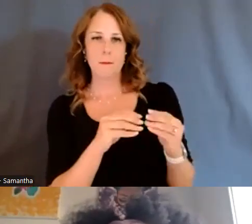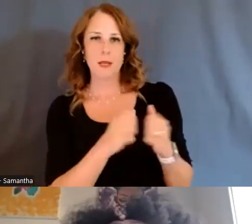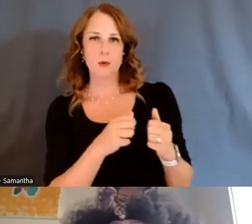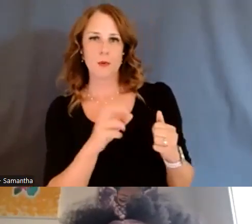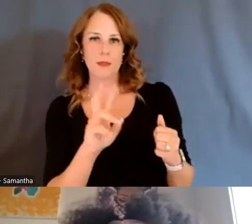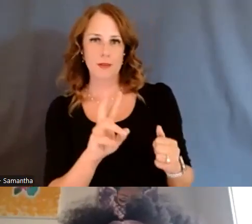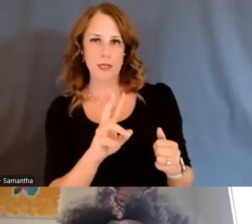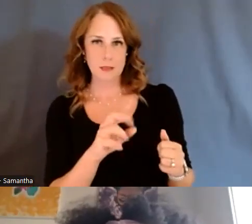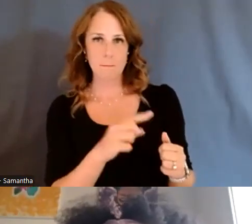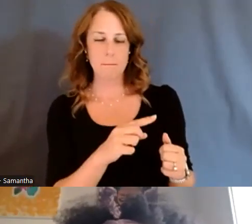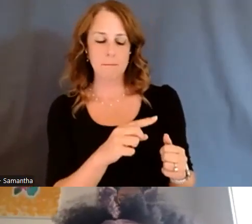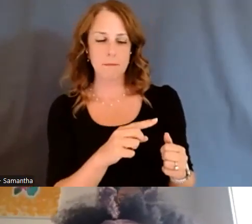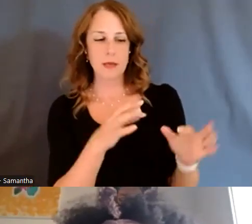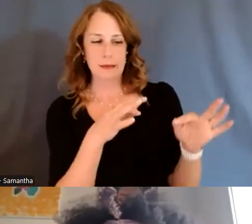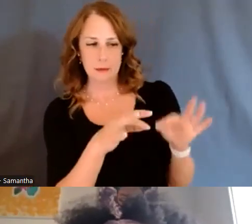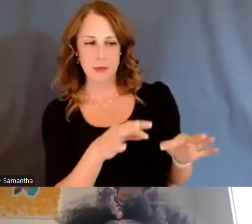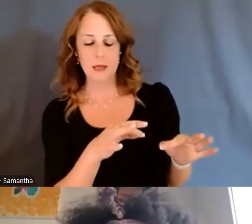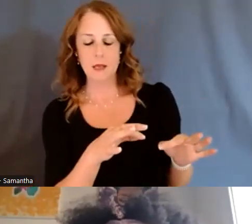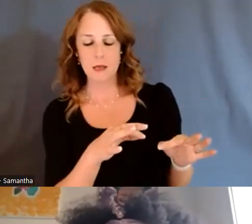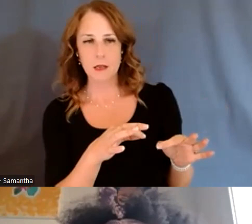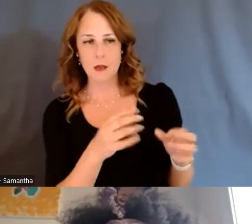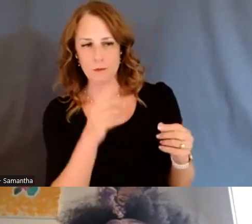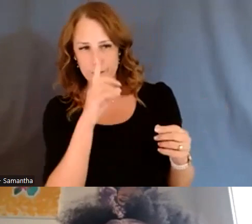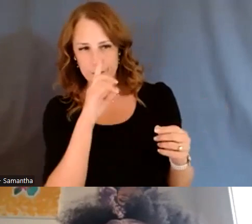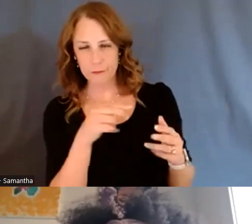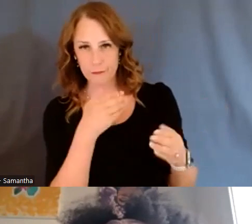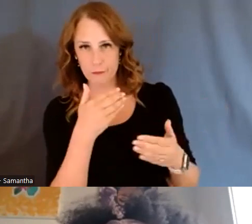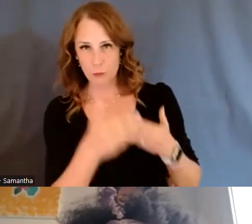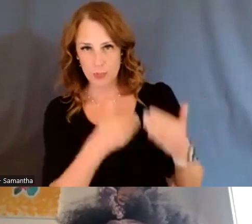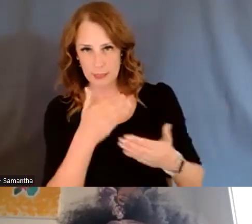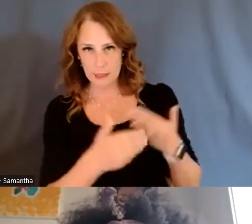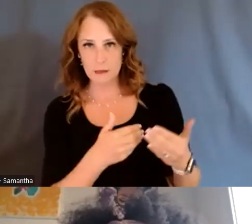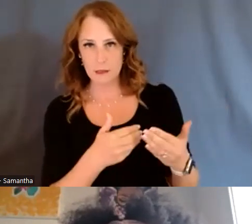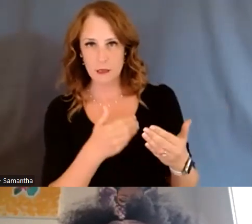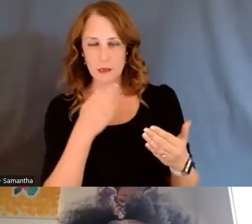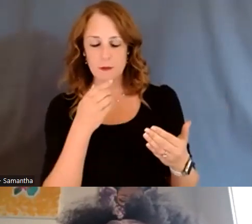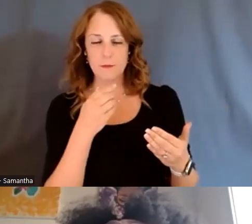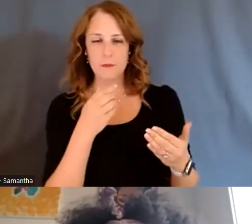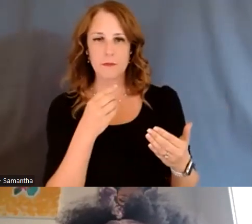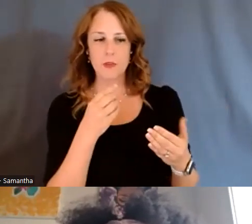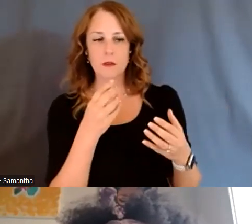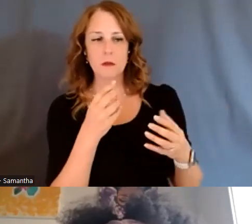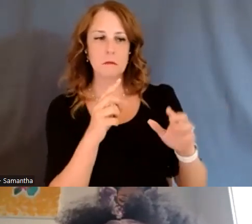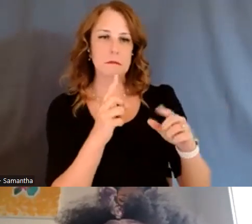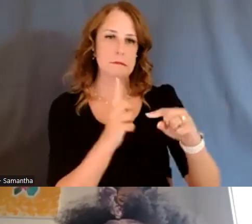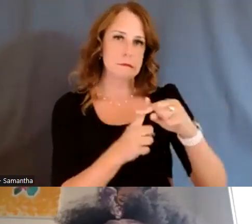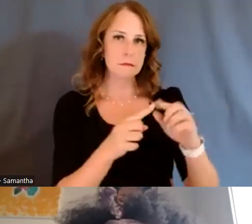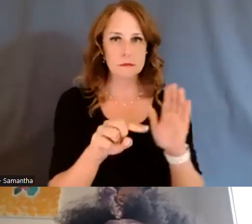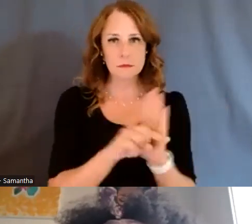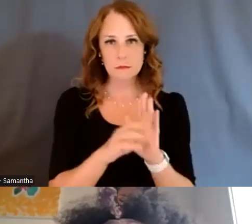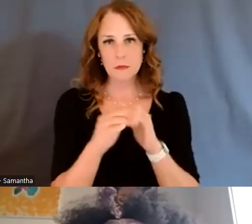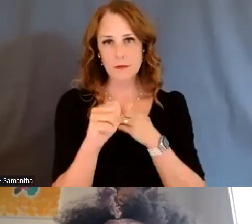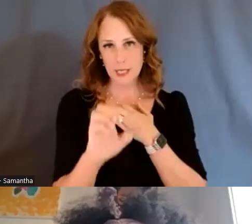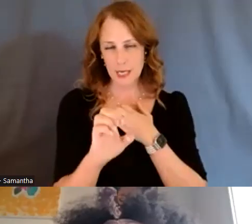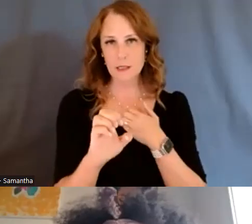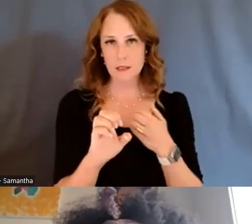to explain to them the guidelines, to explain to them the strengths and the weaknesses of the case, and to get their input